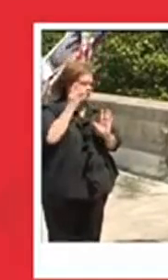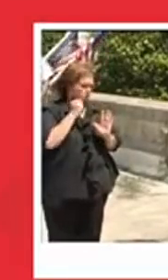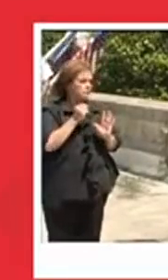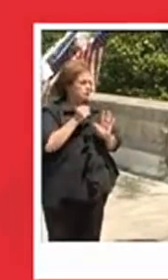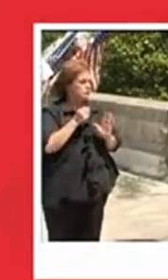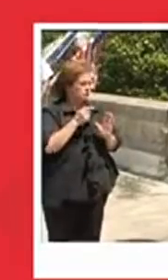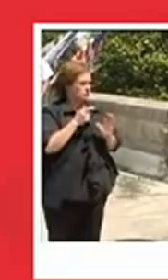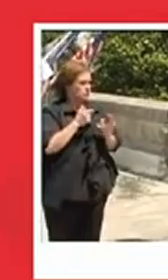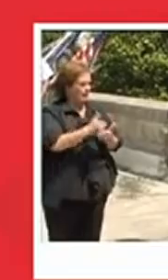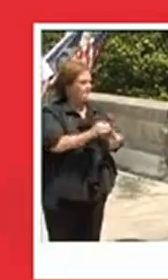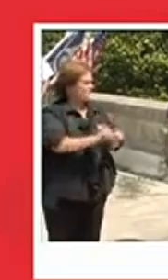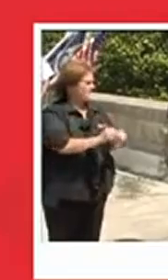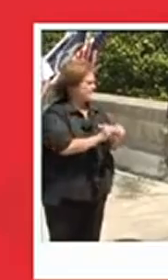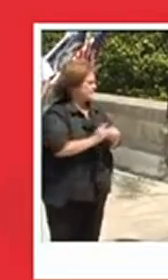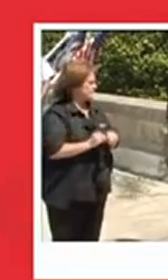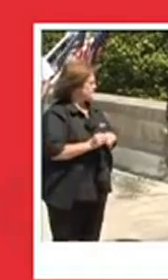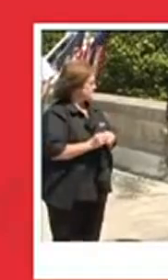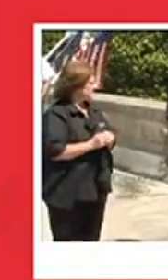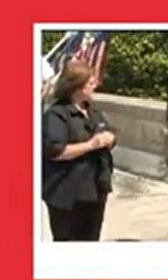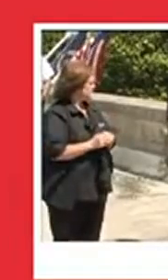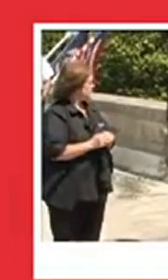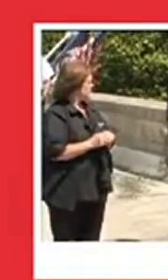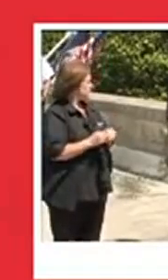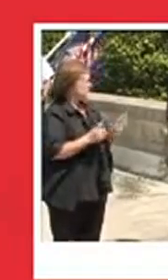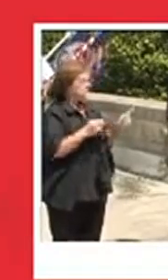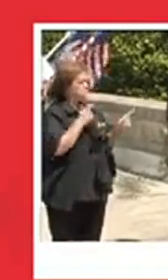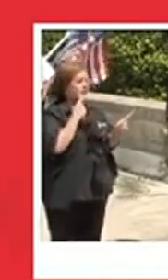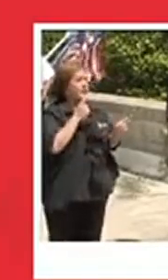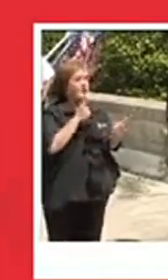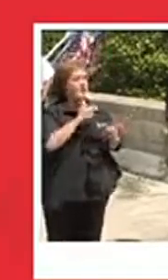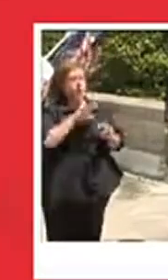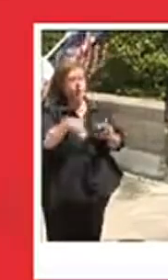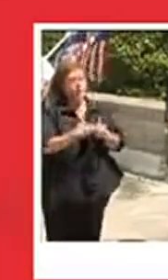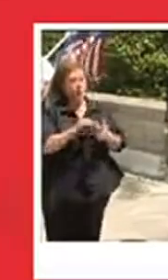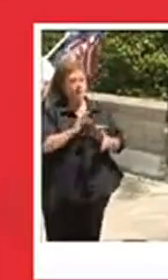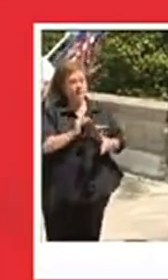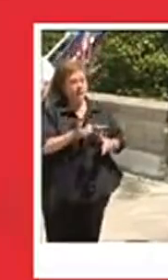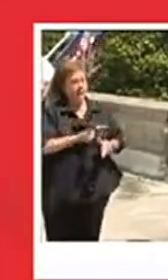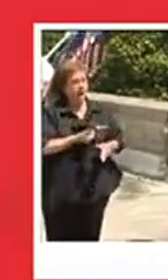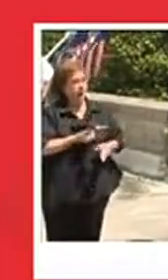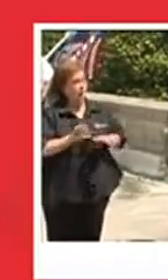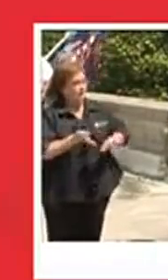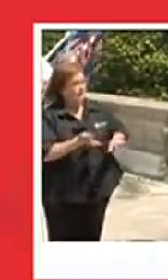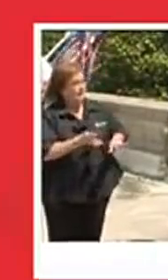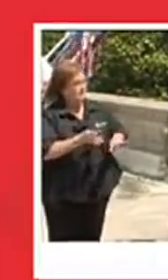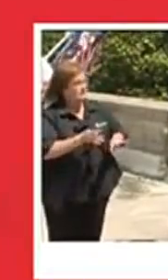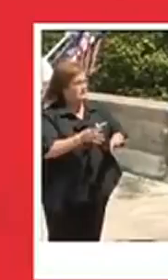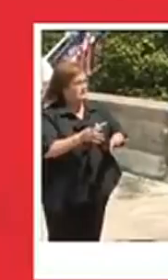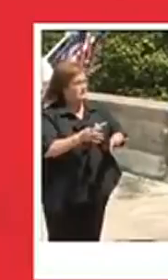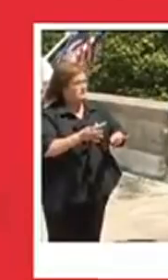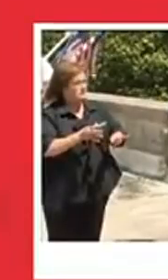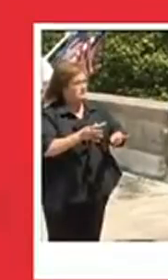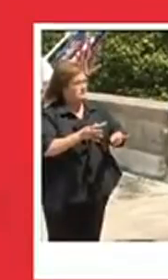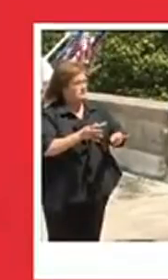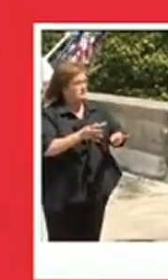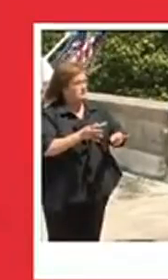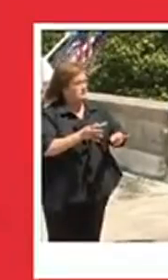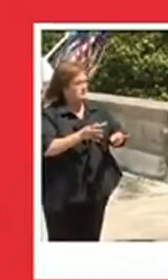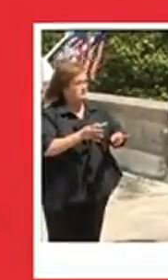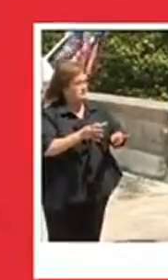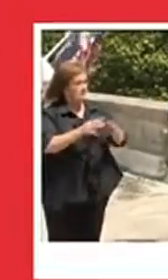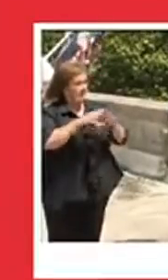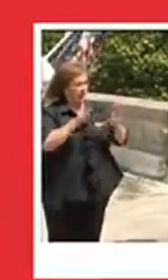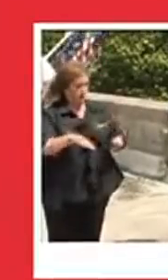And reminding that if the pumping stations will be fully staffed, there'll be hands on deck should we do have an issue with power